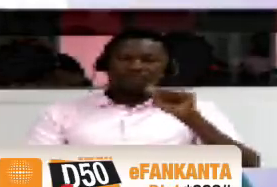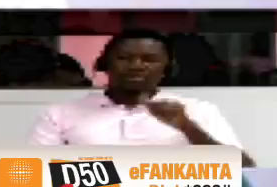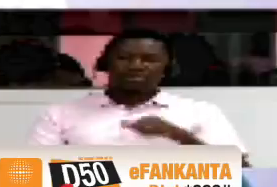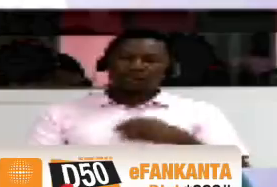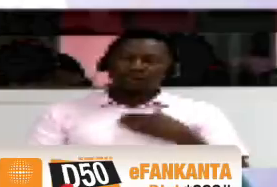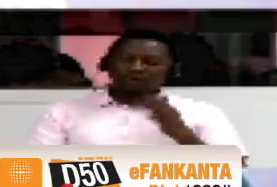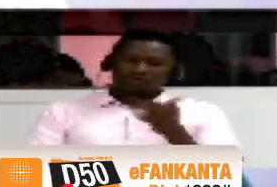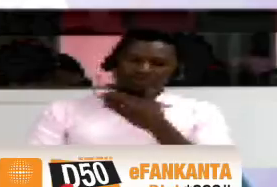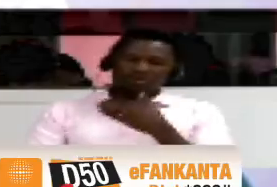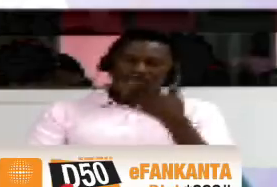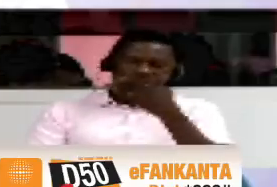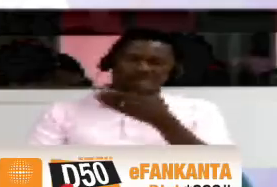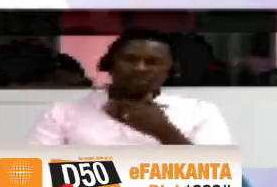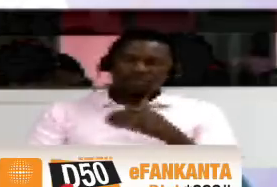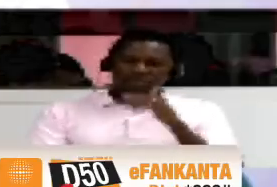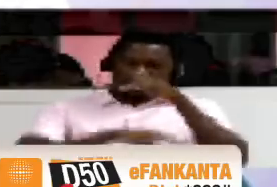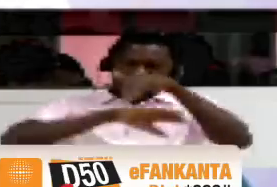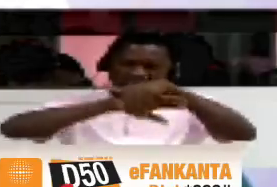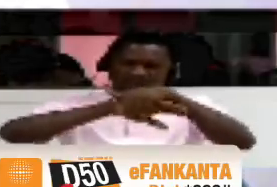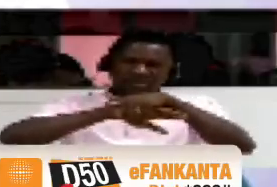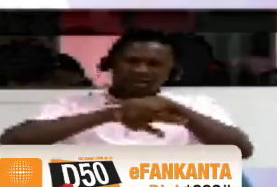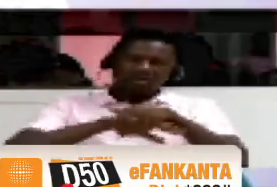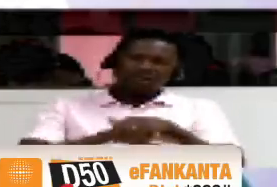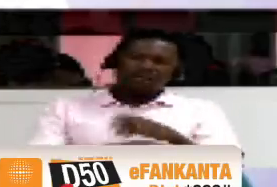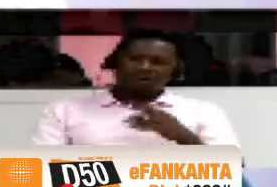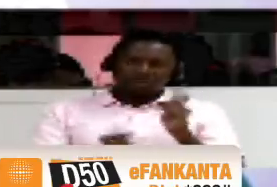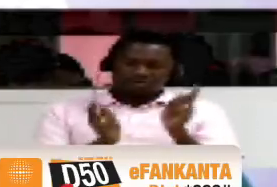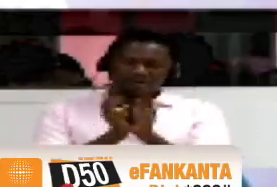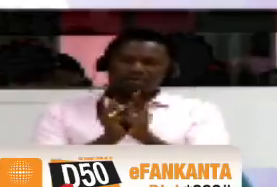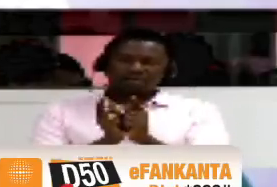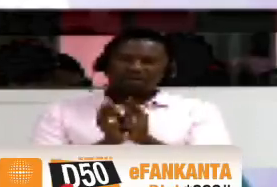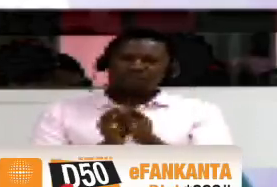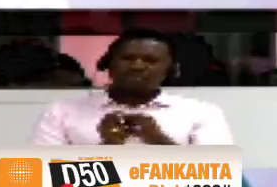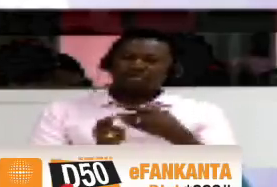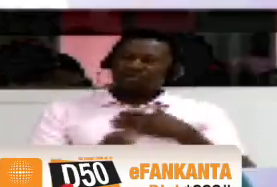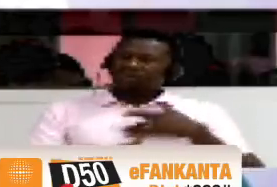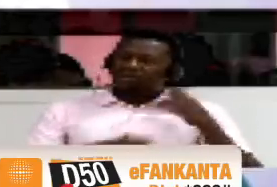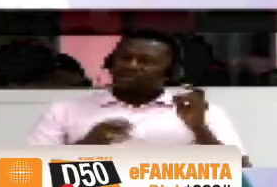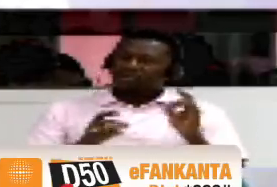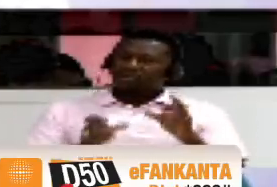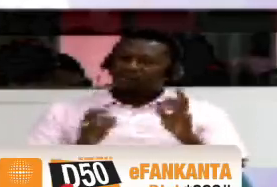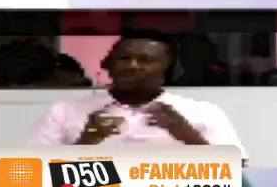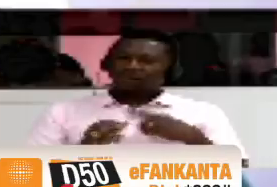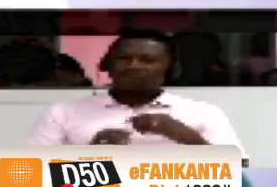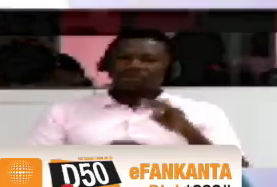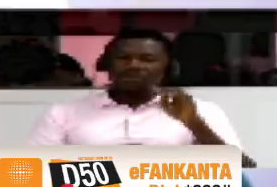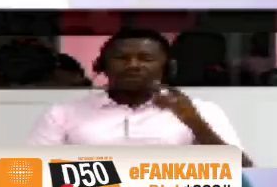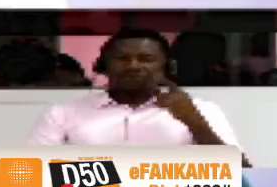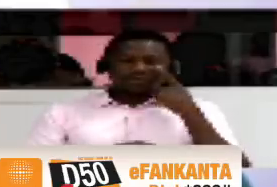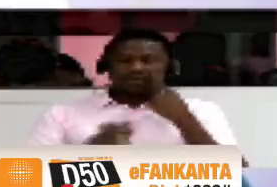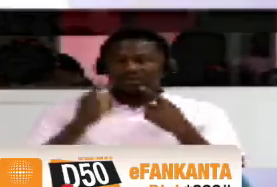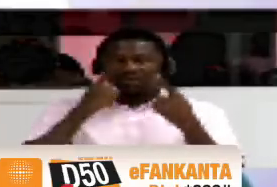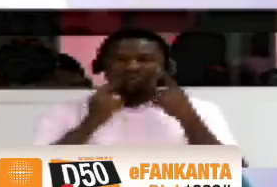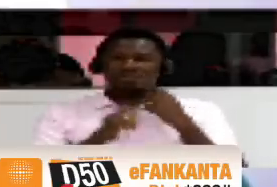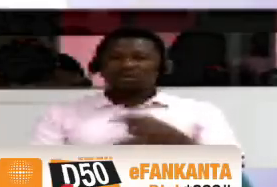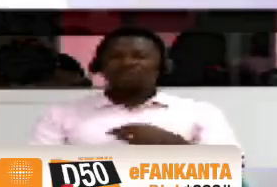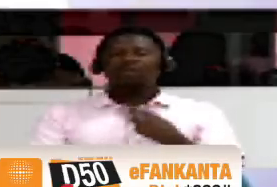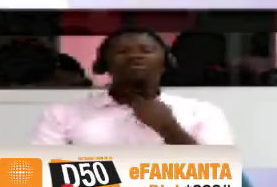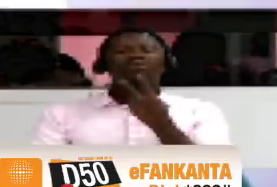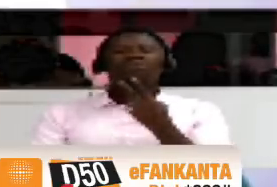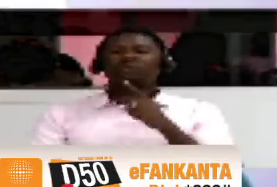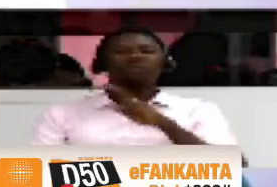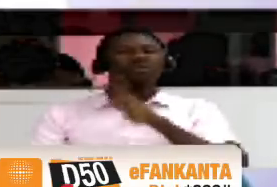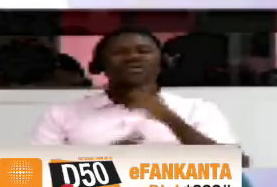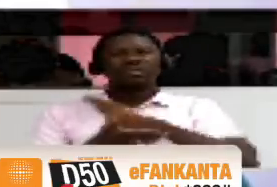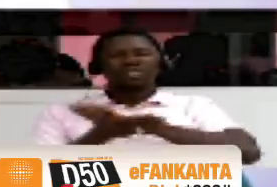found Ibrahima was in pain. Ibrahima was crying. His voice was not even very